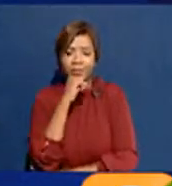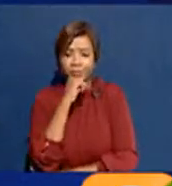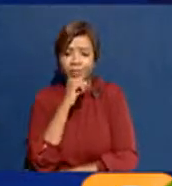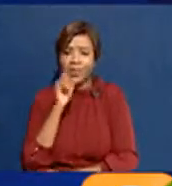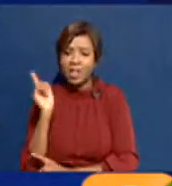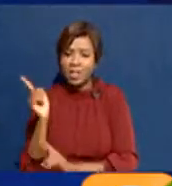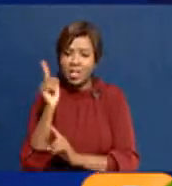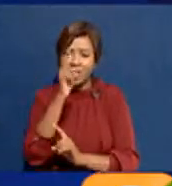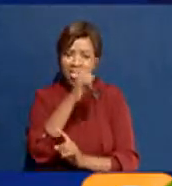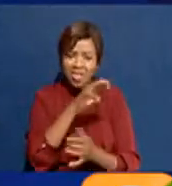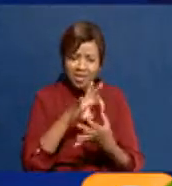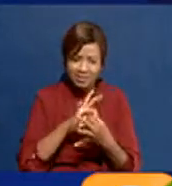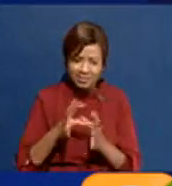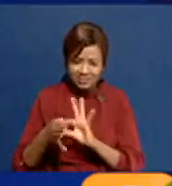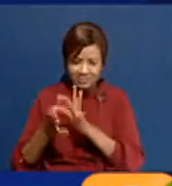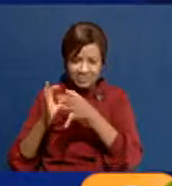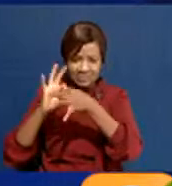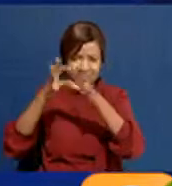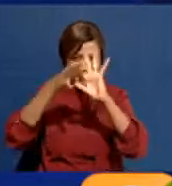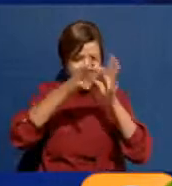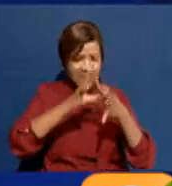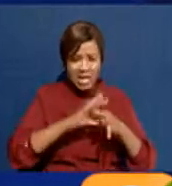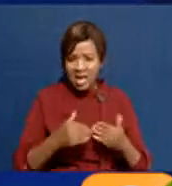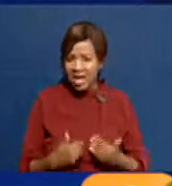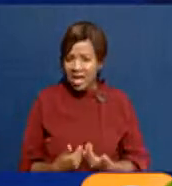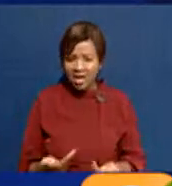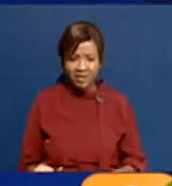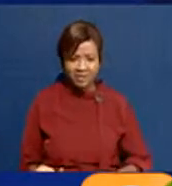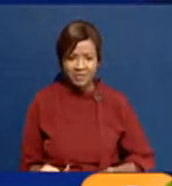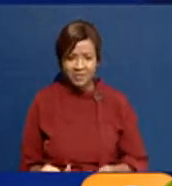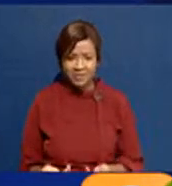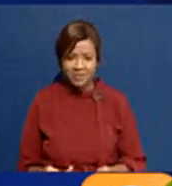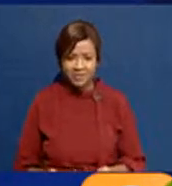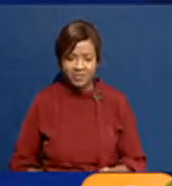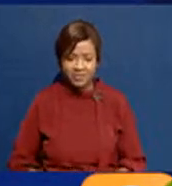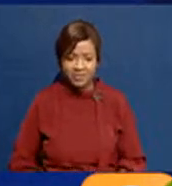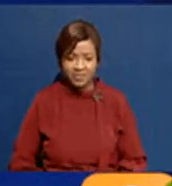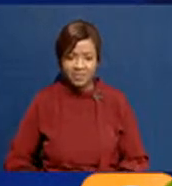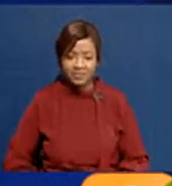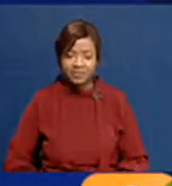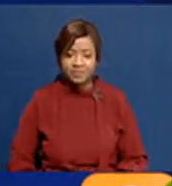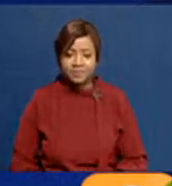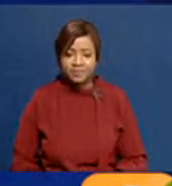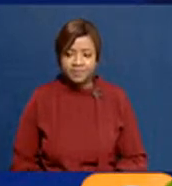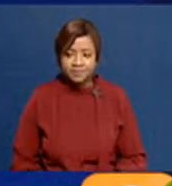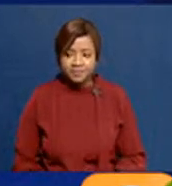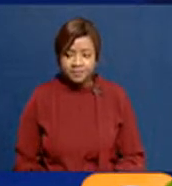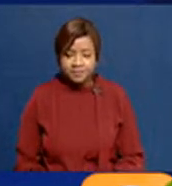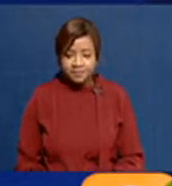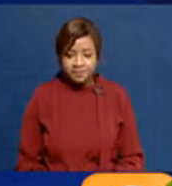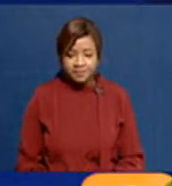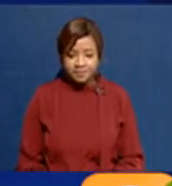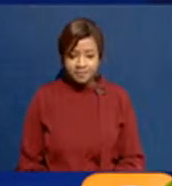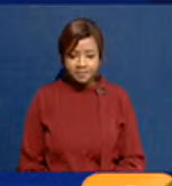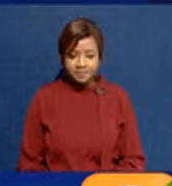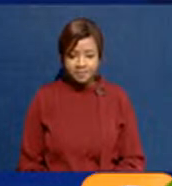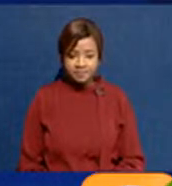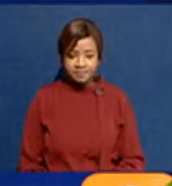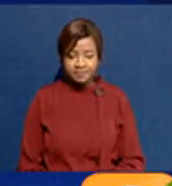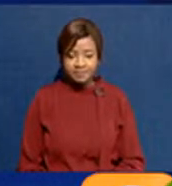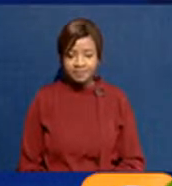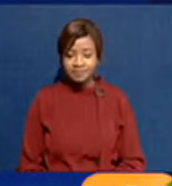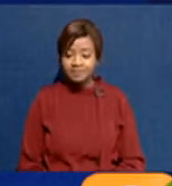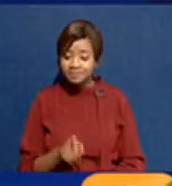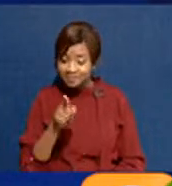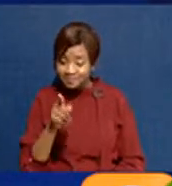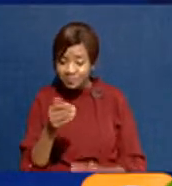such that we don't lose. As Dr. here said, and Her Excellency has said, these are our children. This is our future.